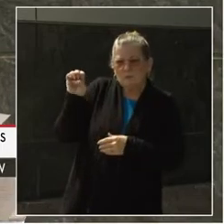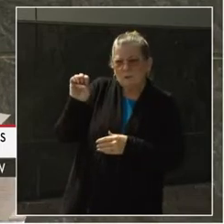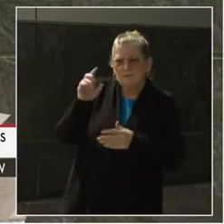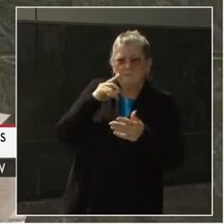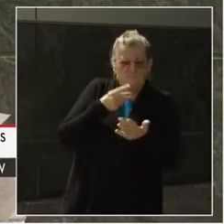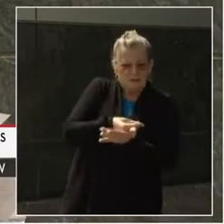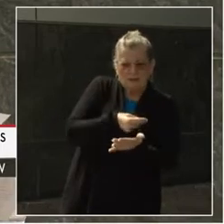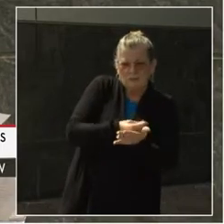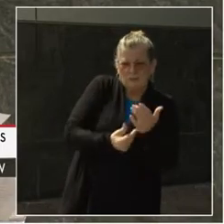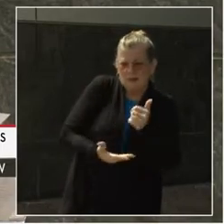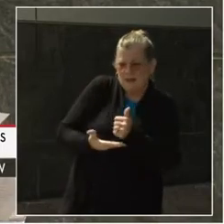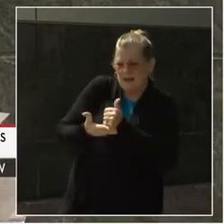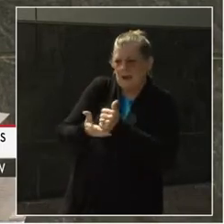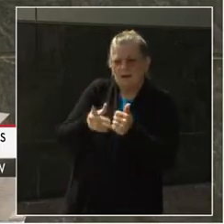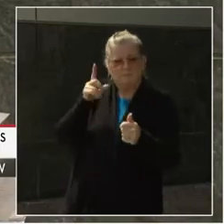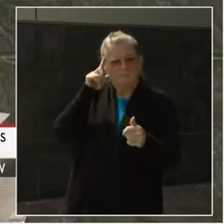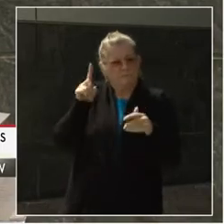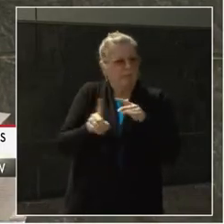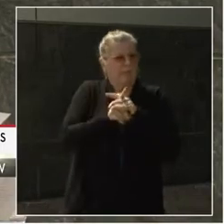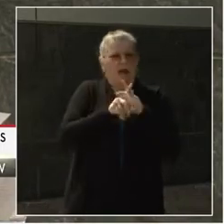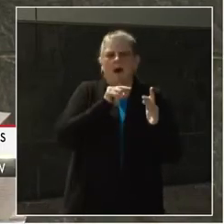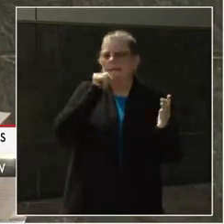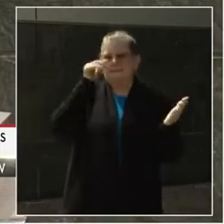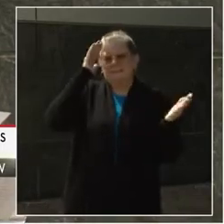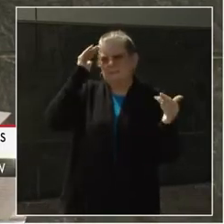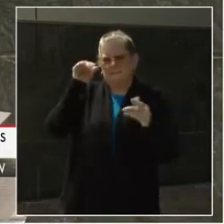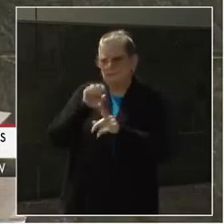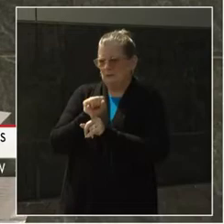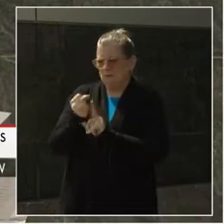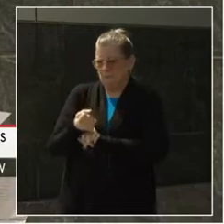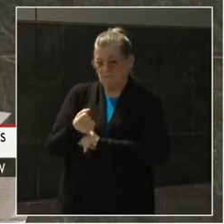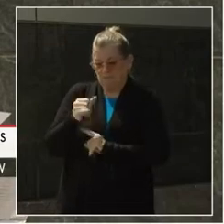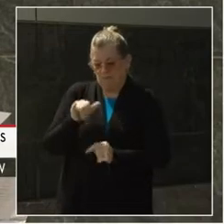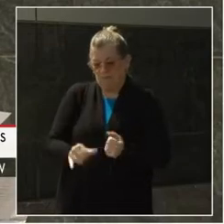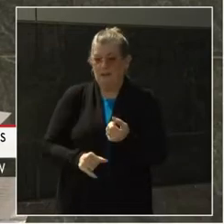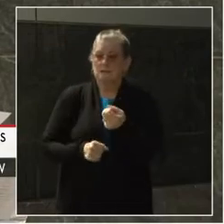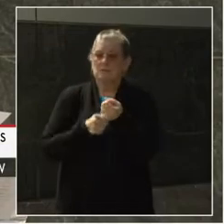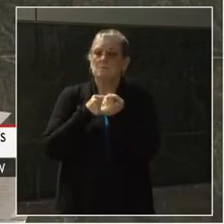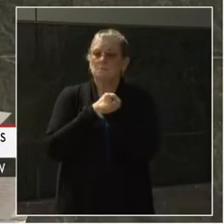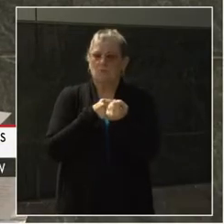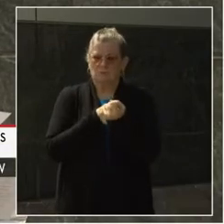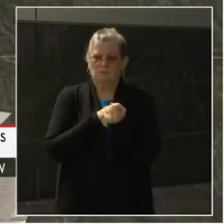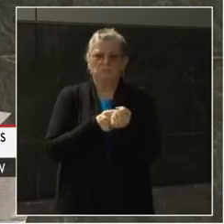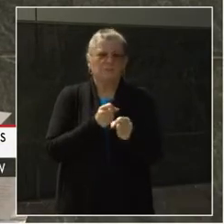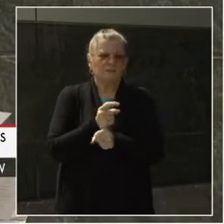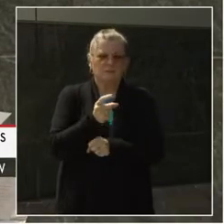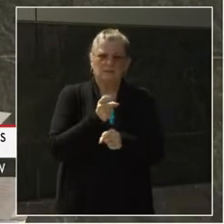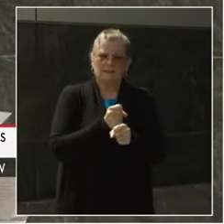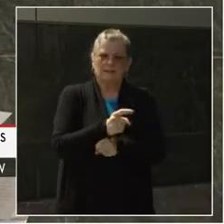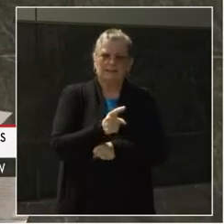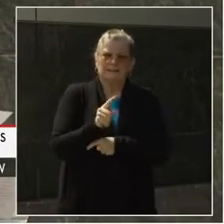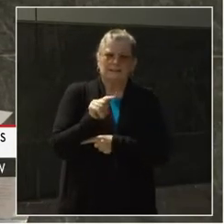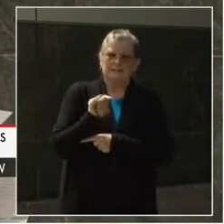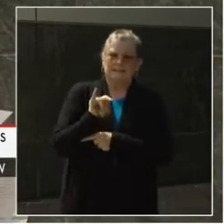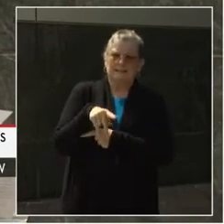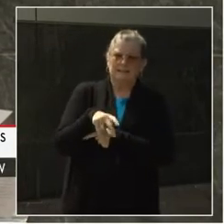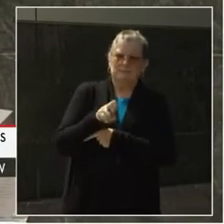and unexpected expenses. This support comes in the form of a yearly stipend of up to $1,500 per